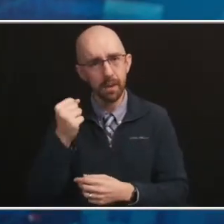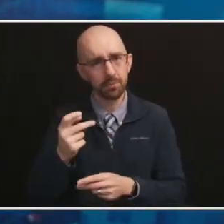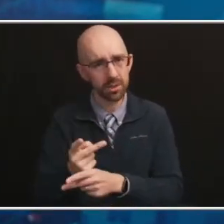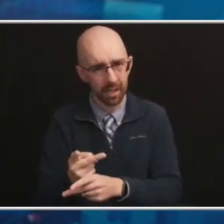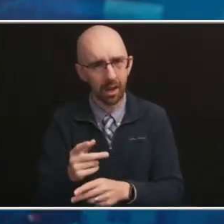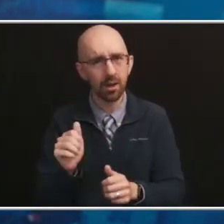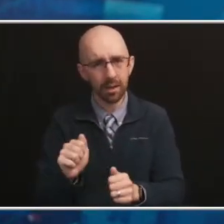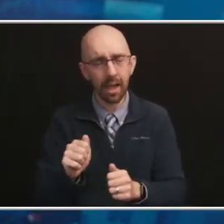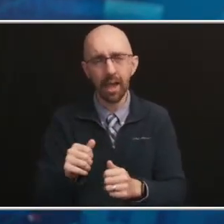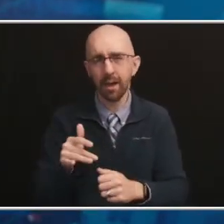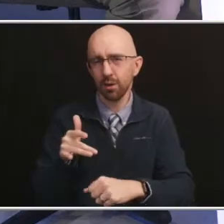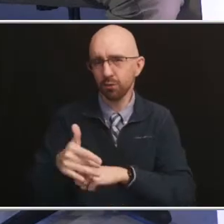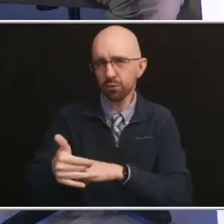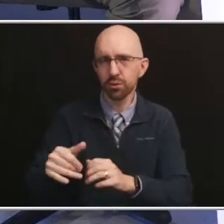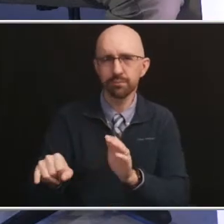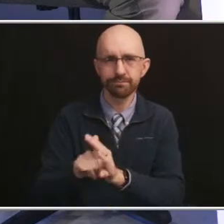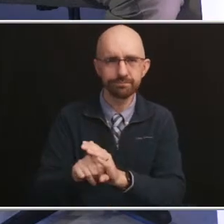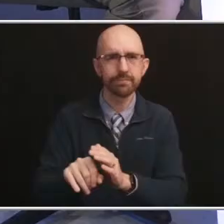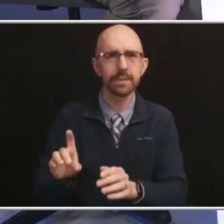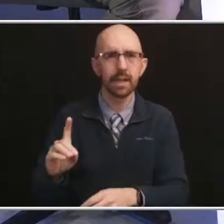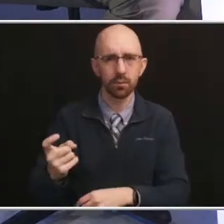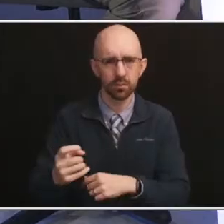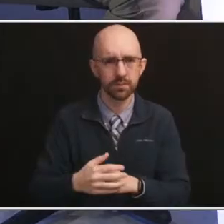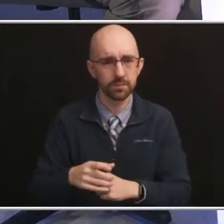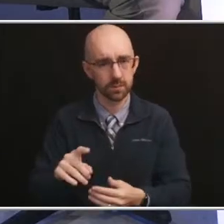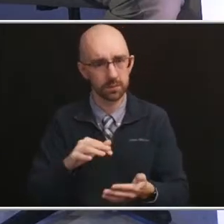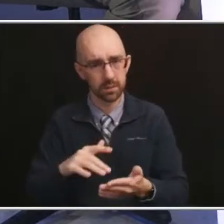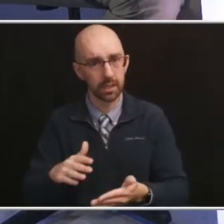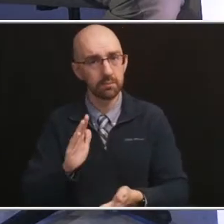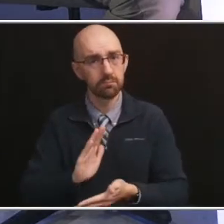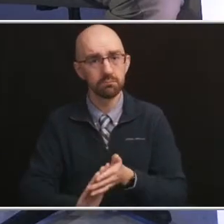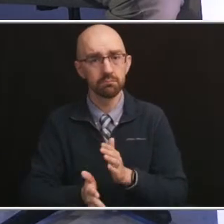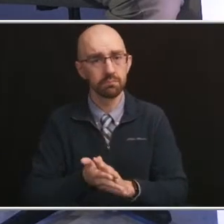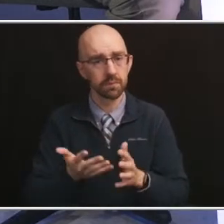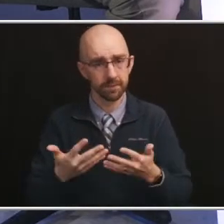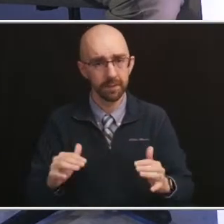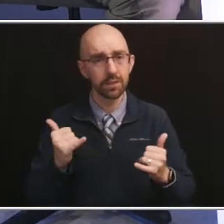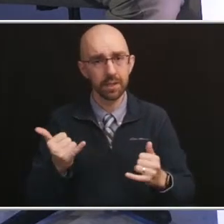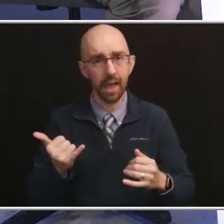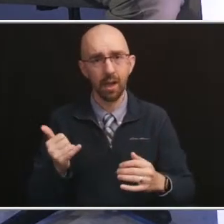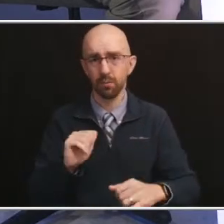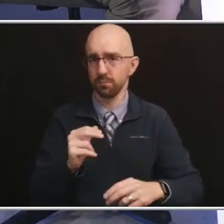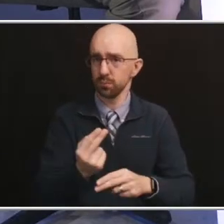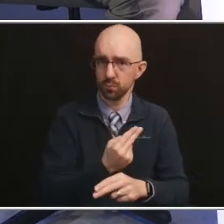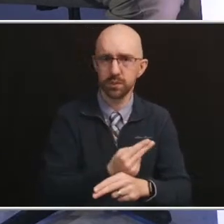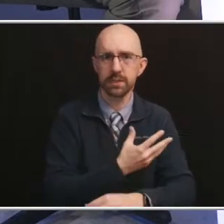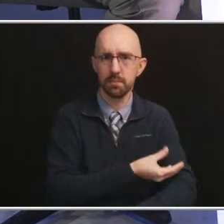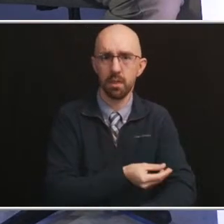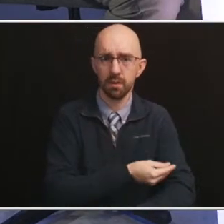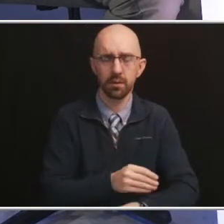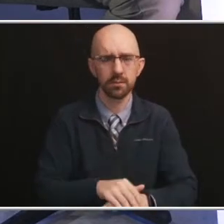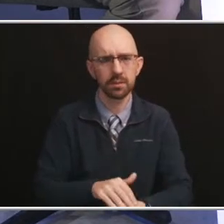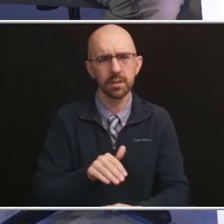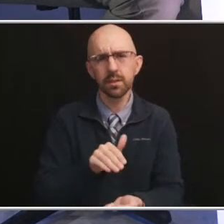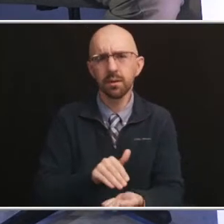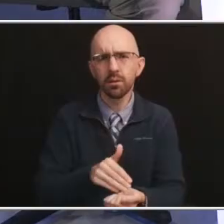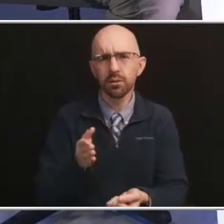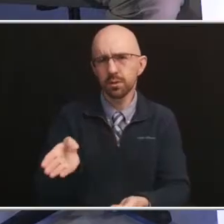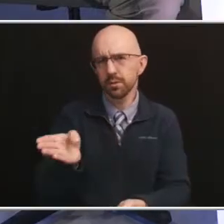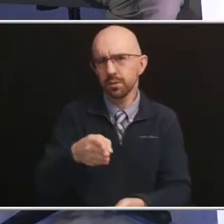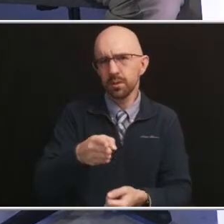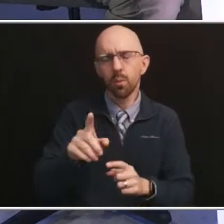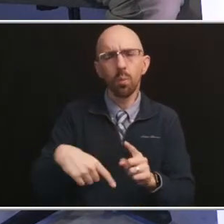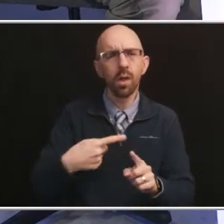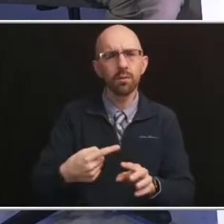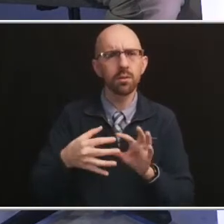earlier diagnosis? So the study is complete. Now you're implementing the blood tests. Exactly. Dr. Townley, when it comes to the blood tests, what